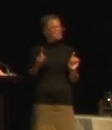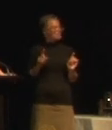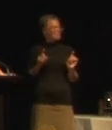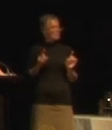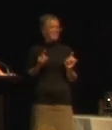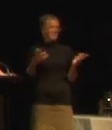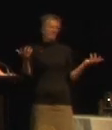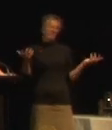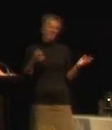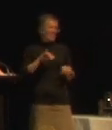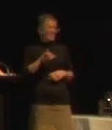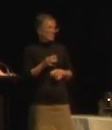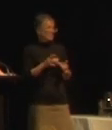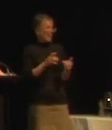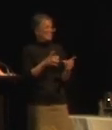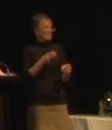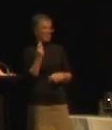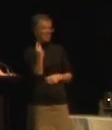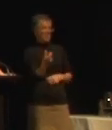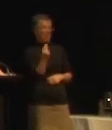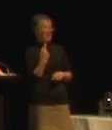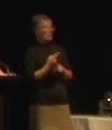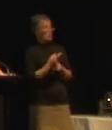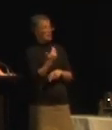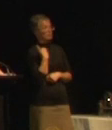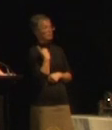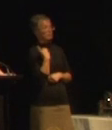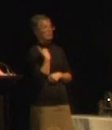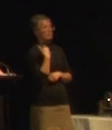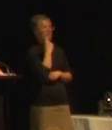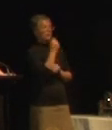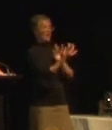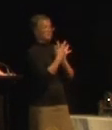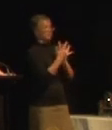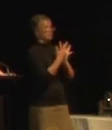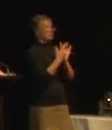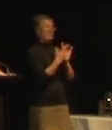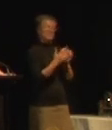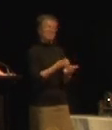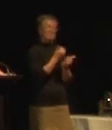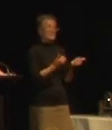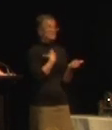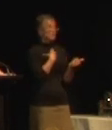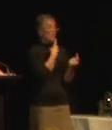I'm just getting started, but this is a lightning talk, so catch me later or drop me a line for more. There's plenty more.